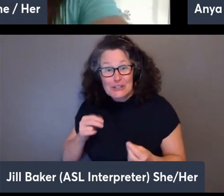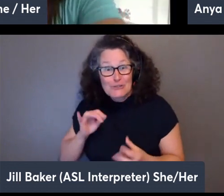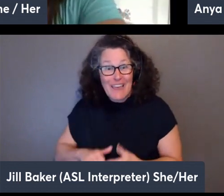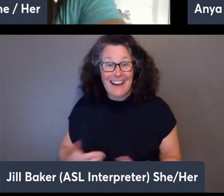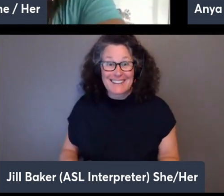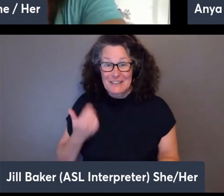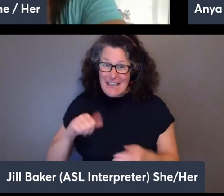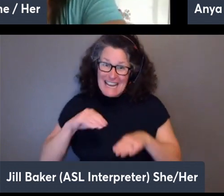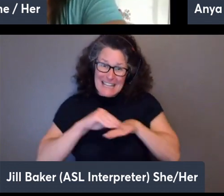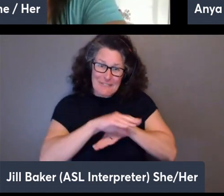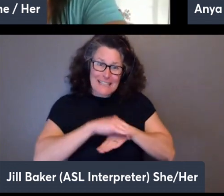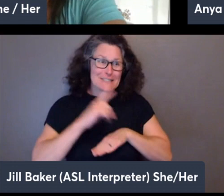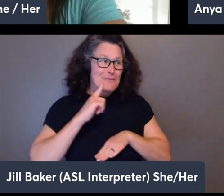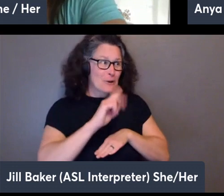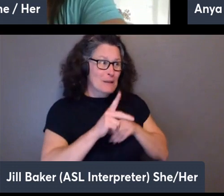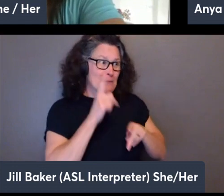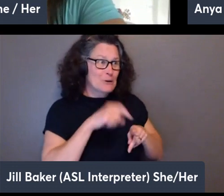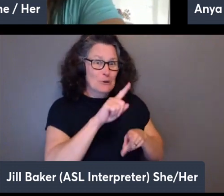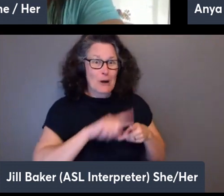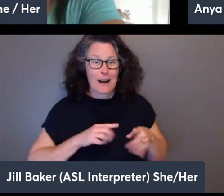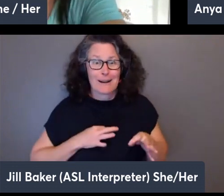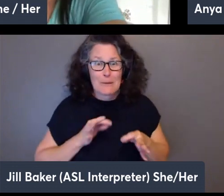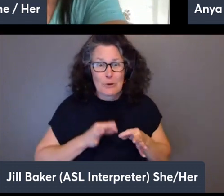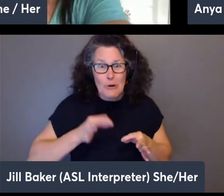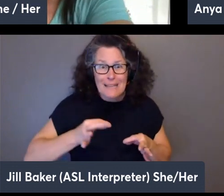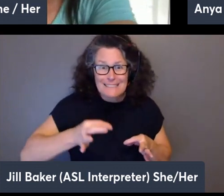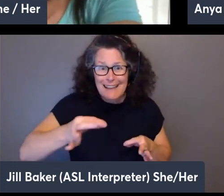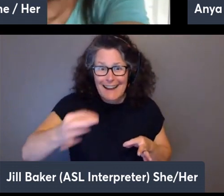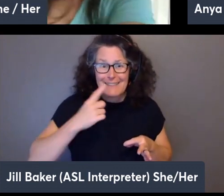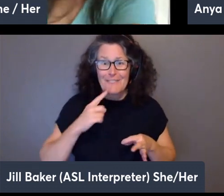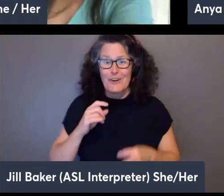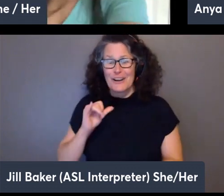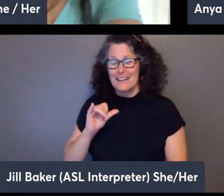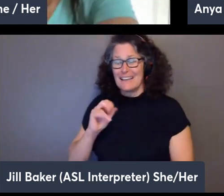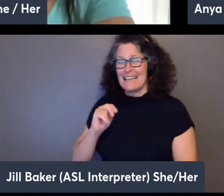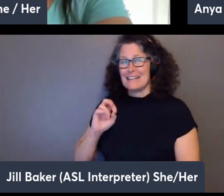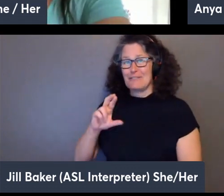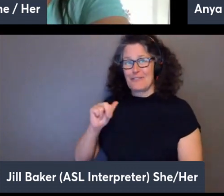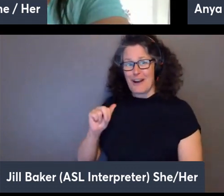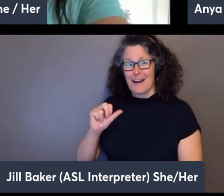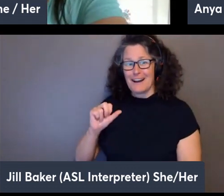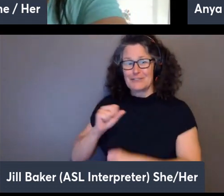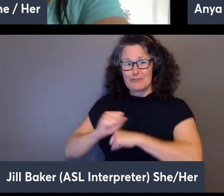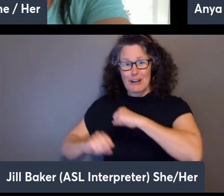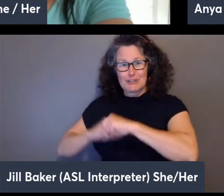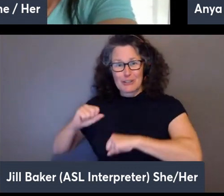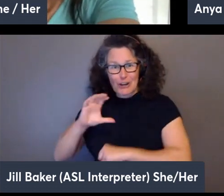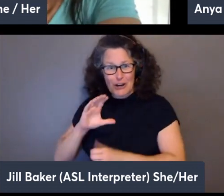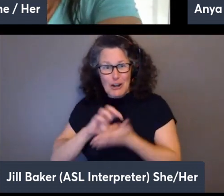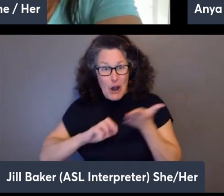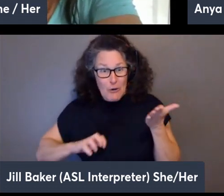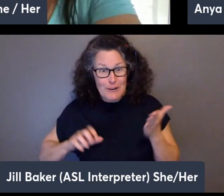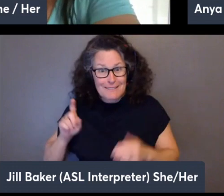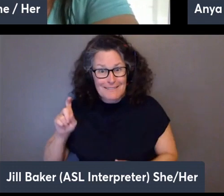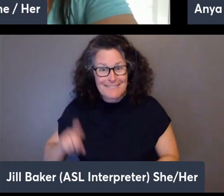any advice to those people who are probably procrastinating on infrastructure as code? Uh,